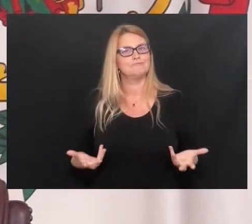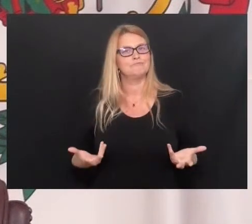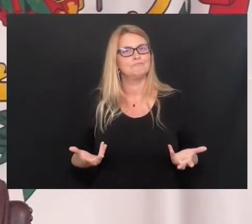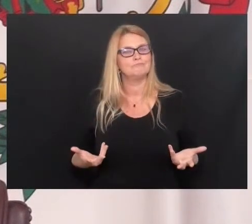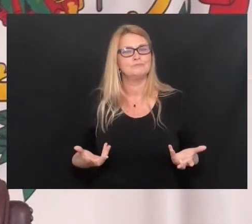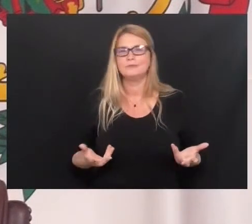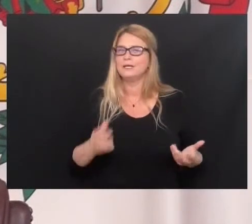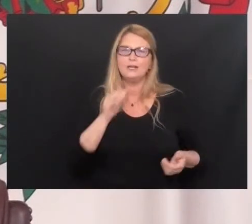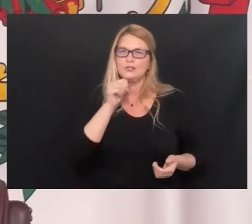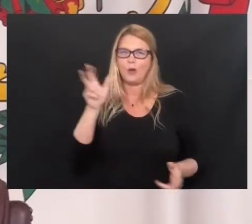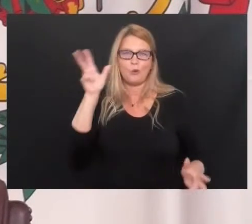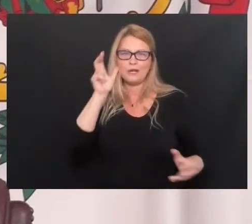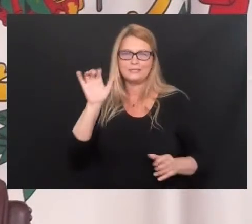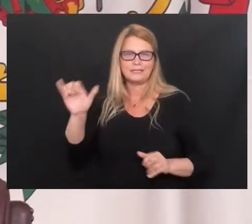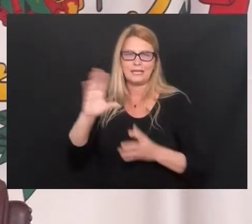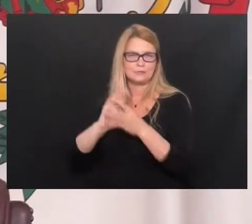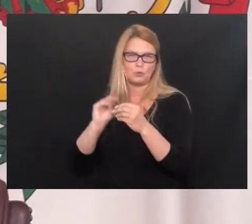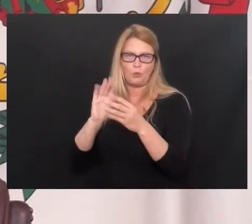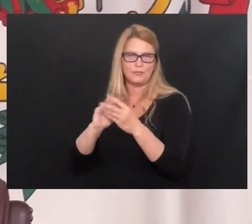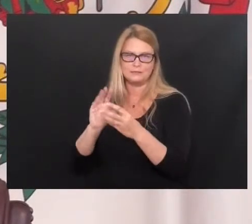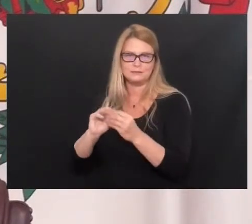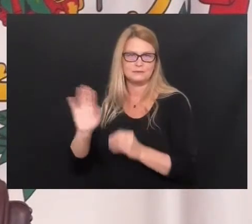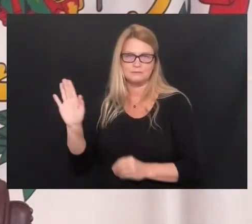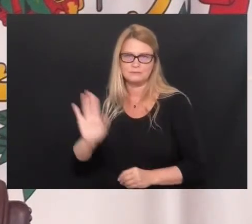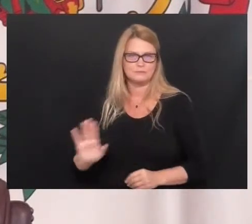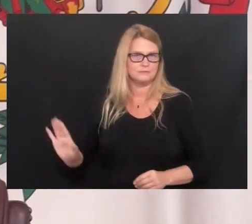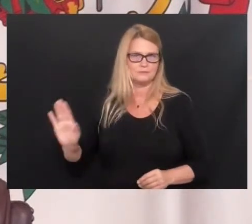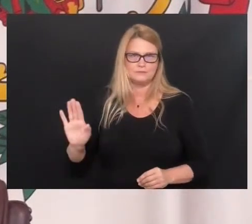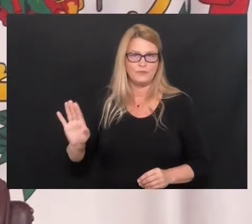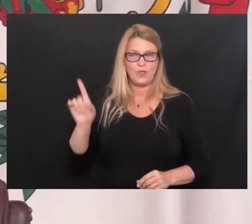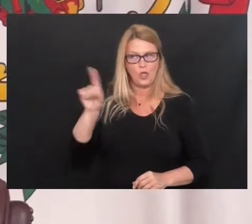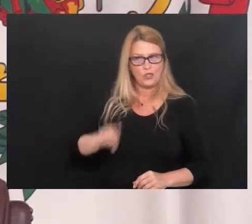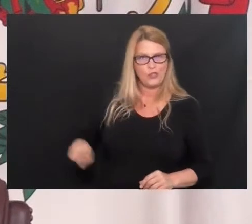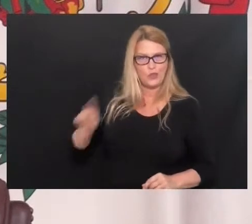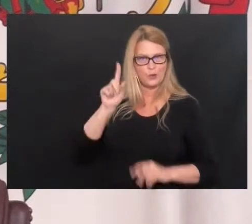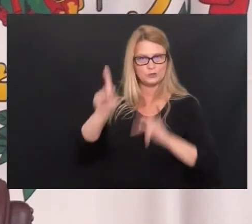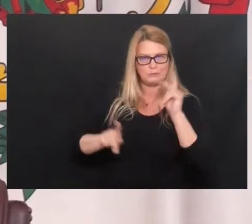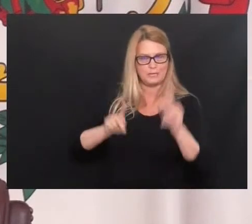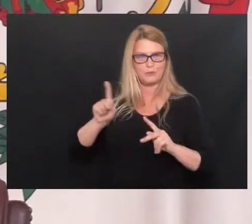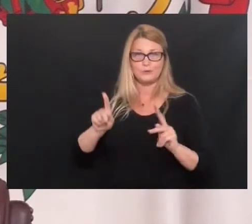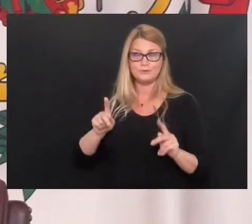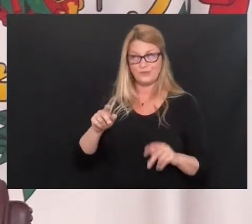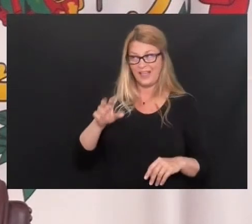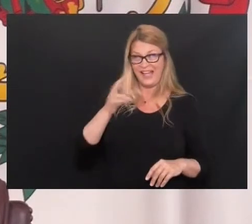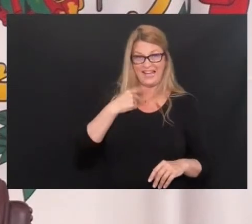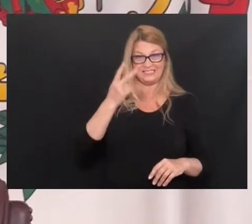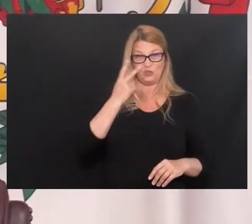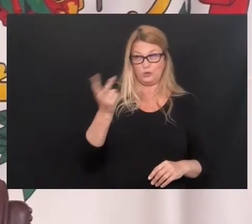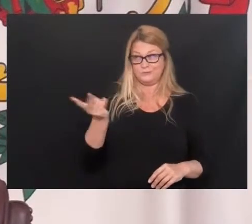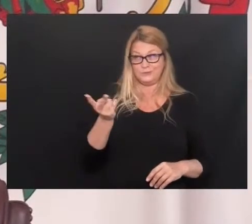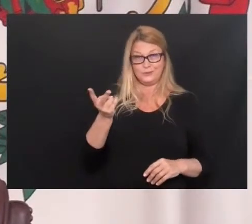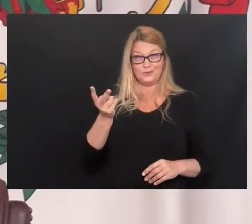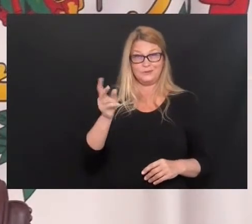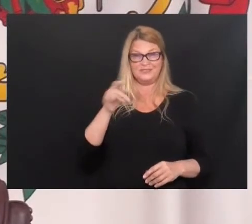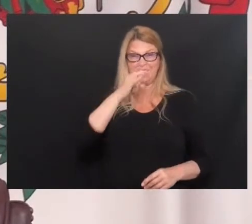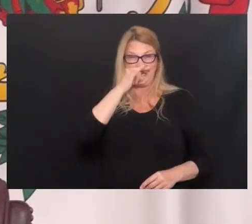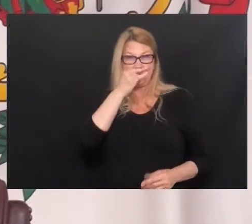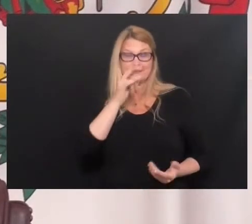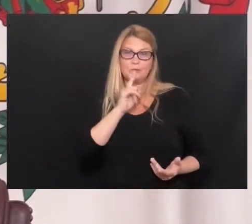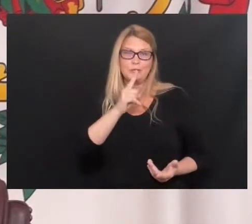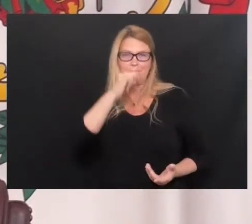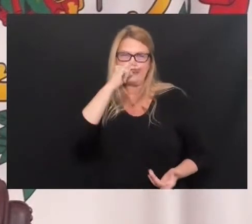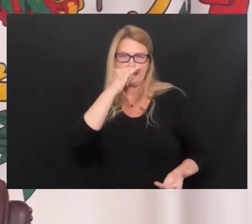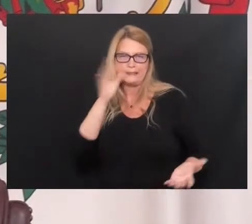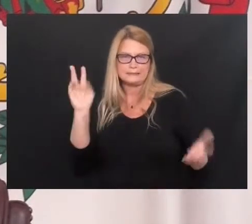Don't listen to that garbage, please. Those folks, those kids, and that's all they are, is just kids. Kids on their